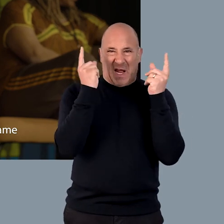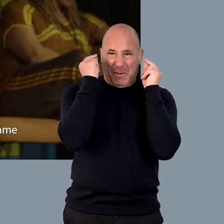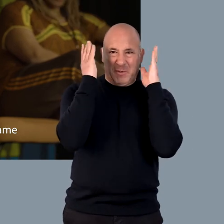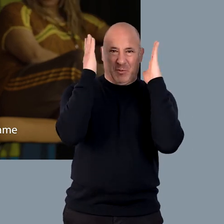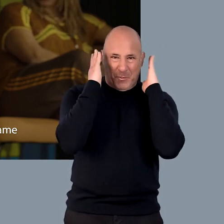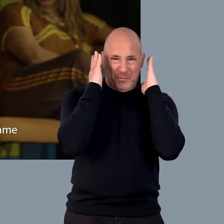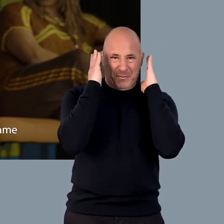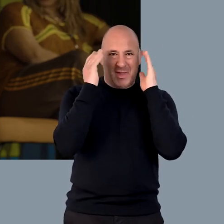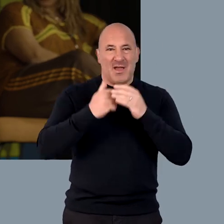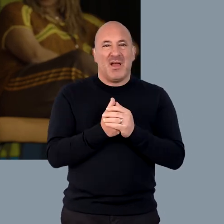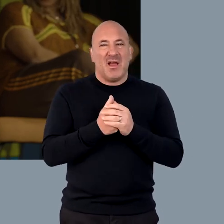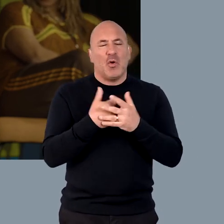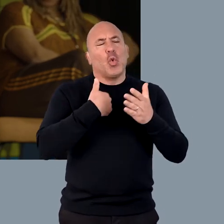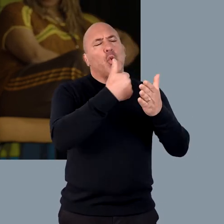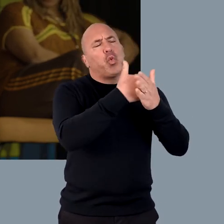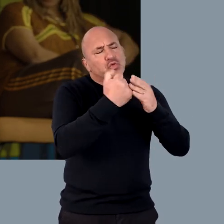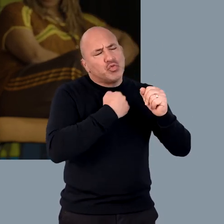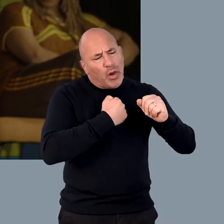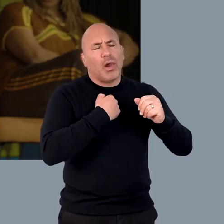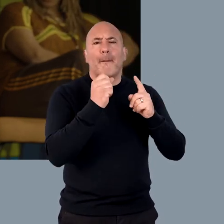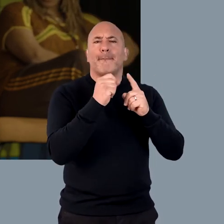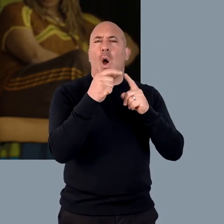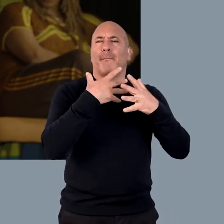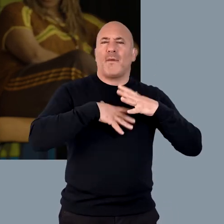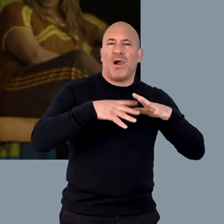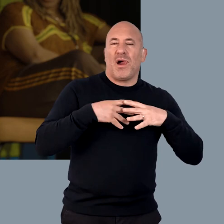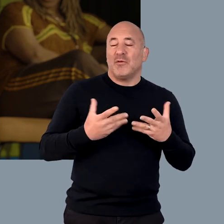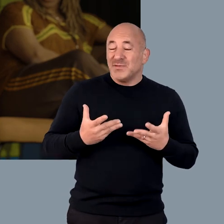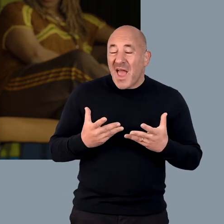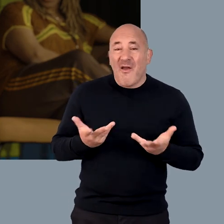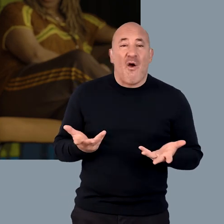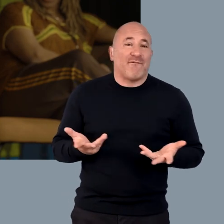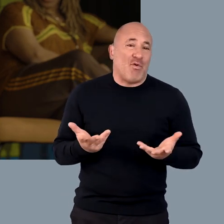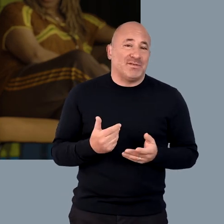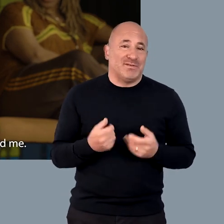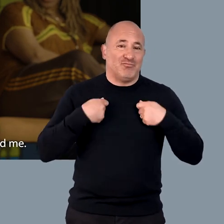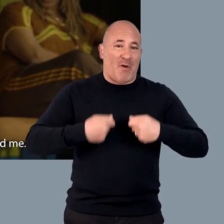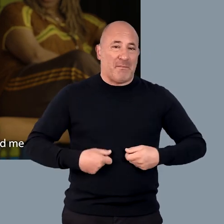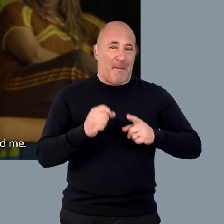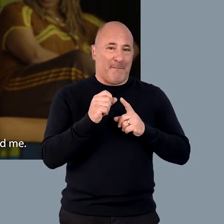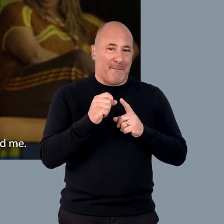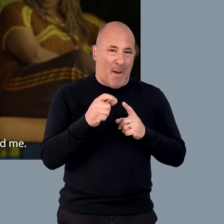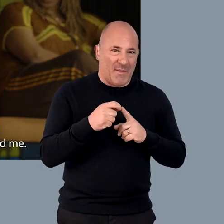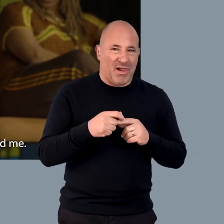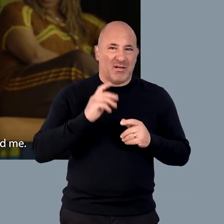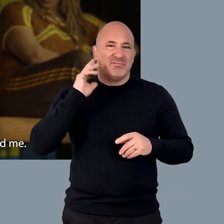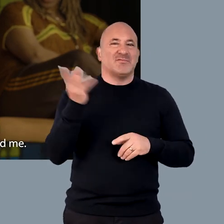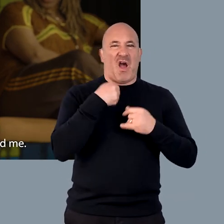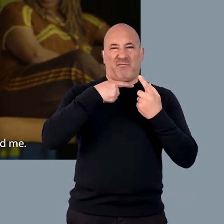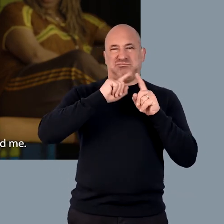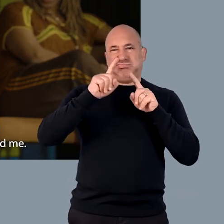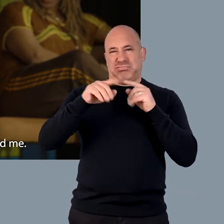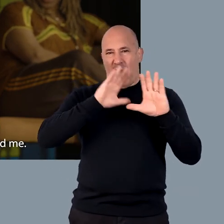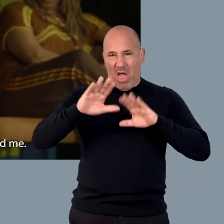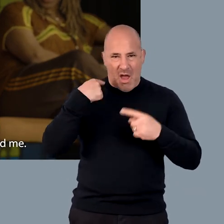tame back today with some clips. I'm usually wearing purple, today is no exception, got a purple jumper, multi-coloured